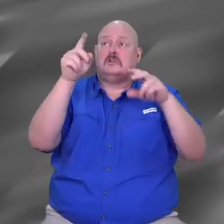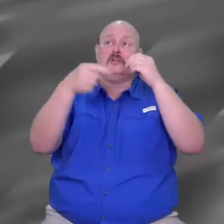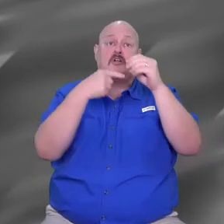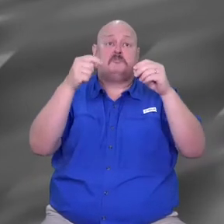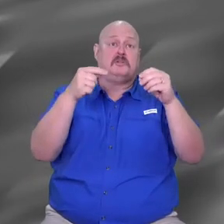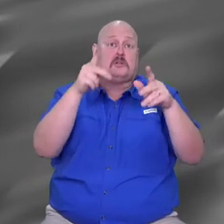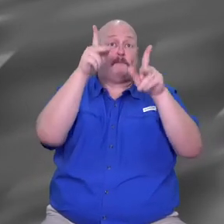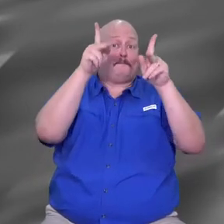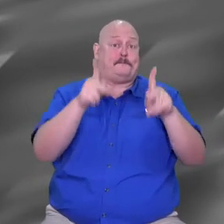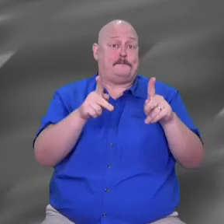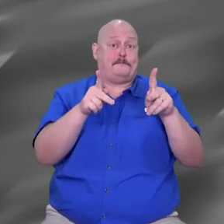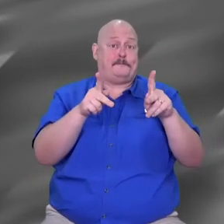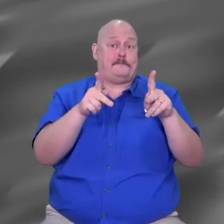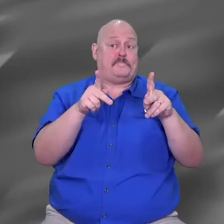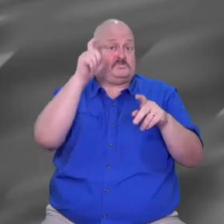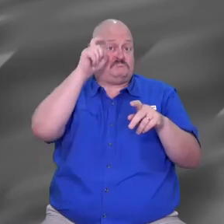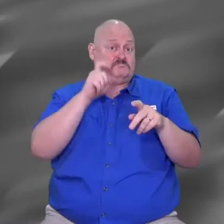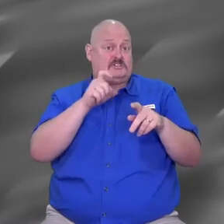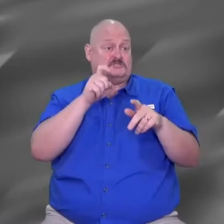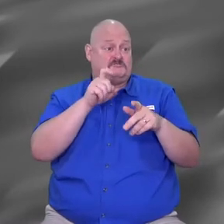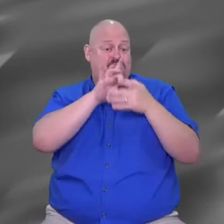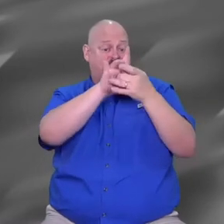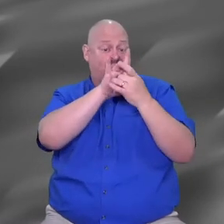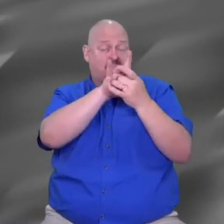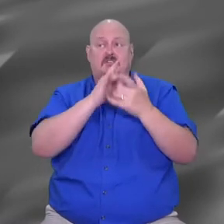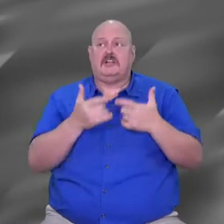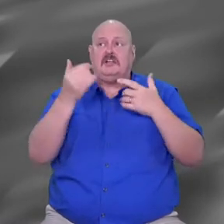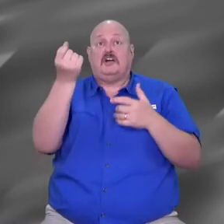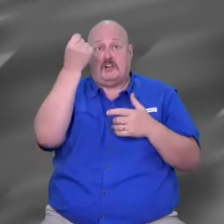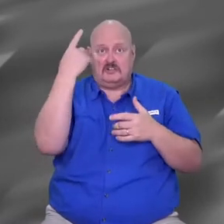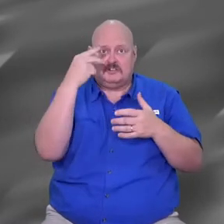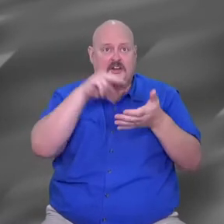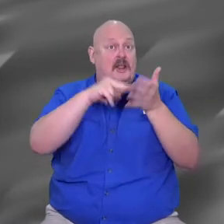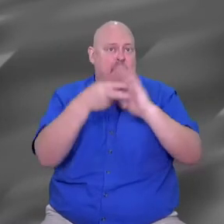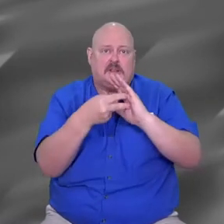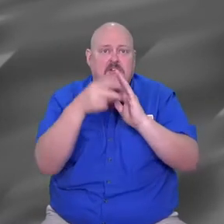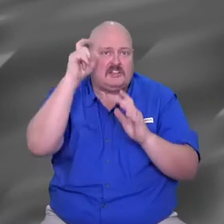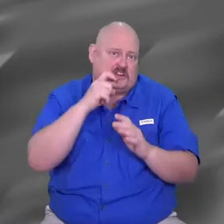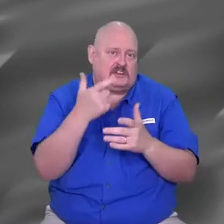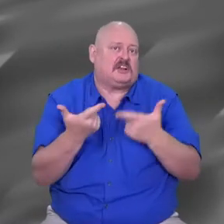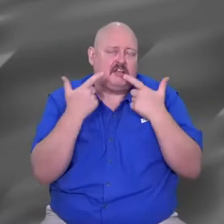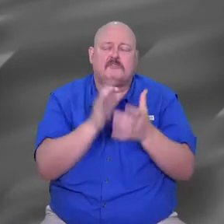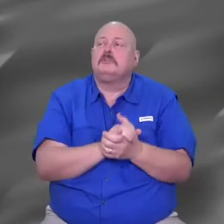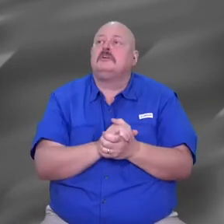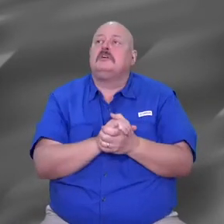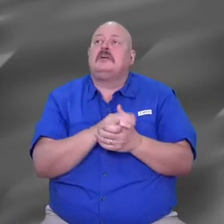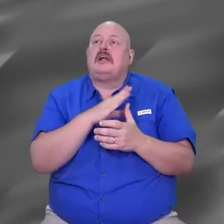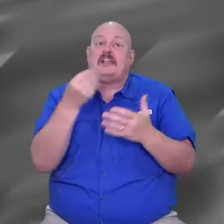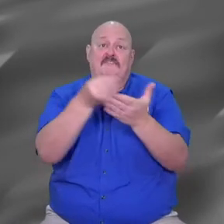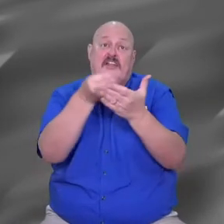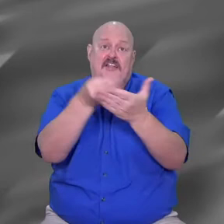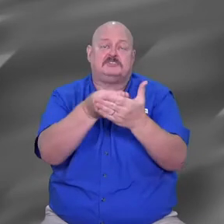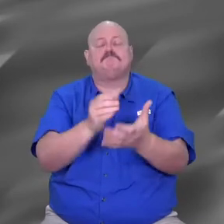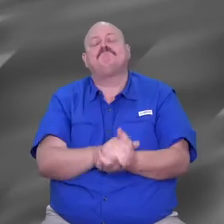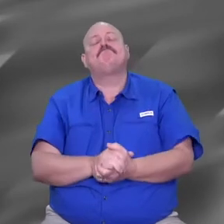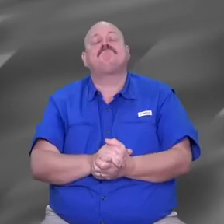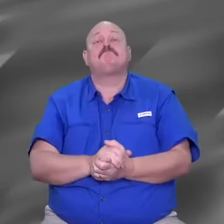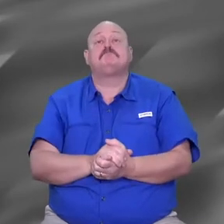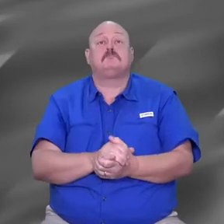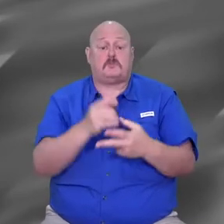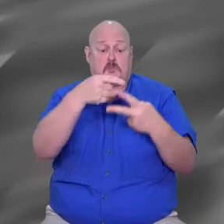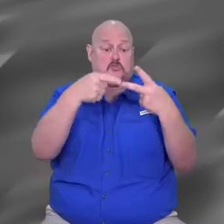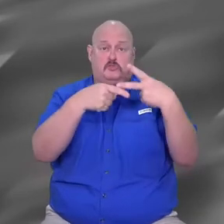their personal intimate life, and I think we all understand what I'm referring to there, and their finances.